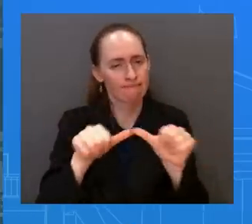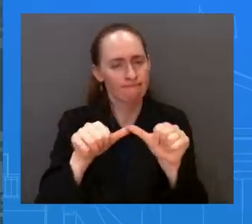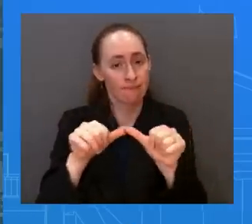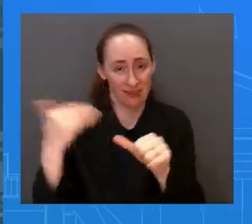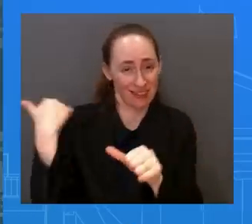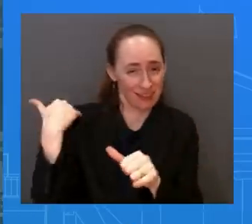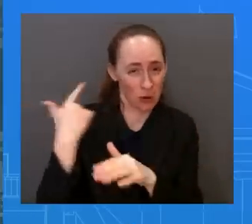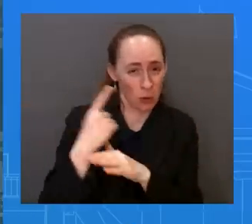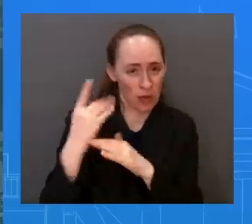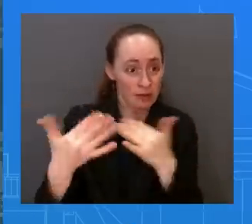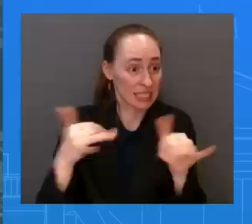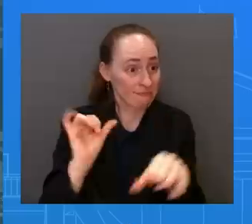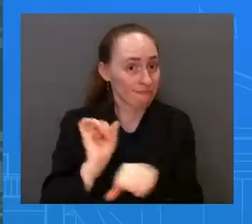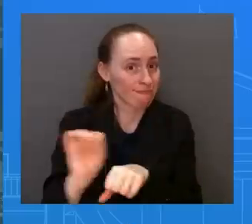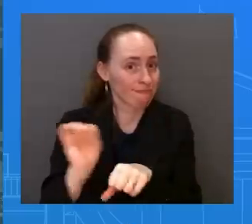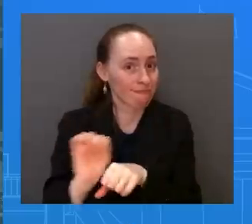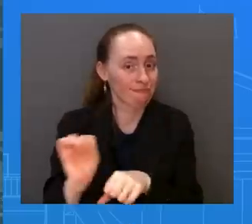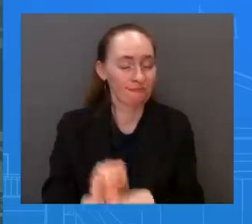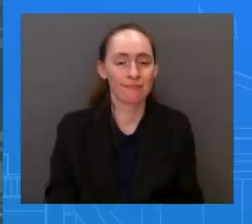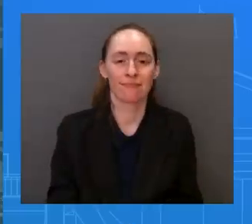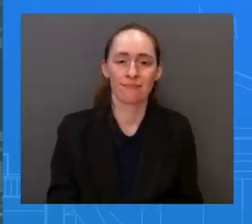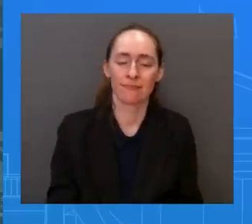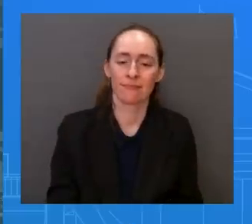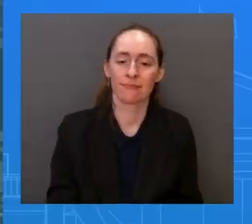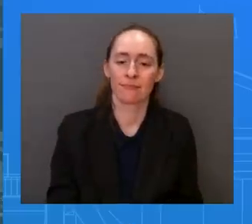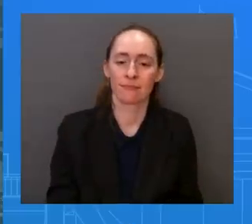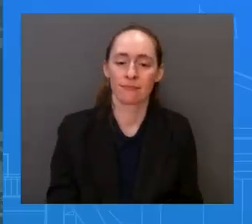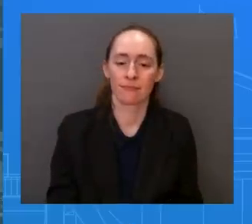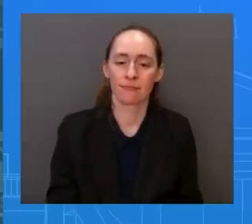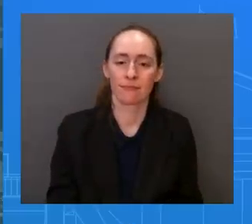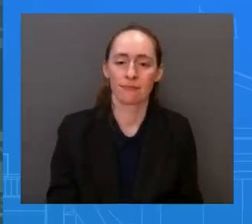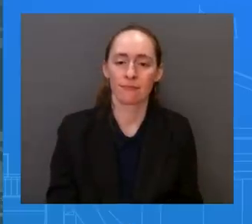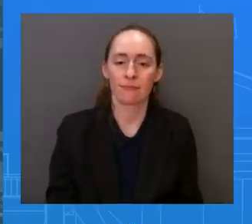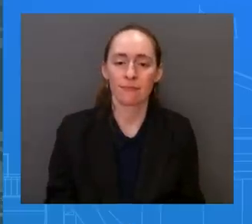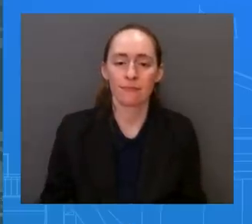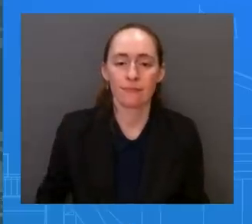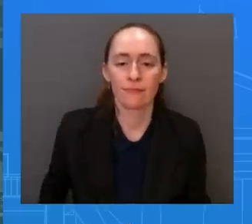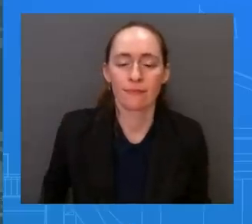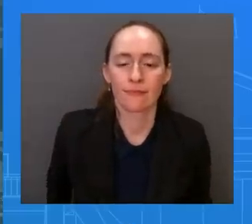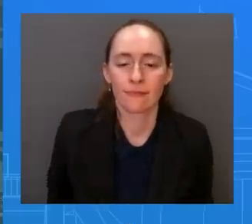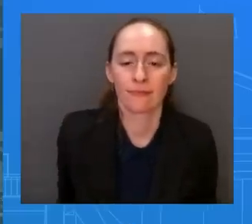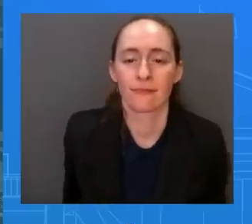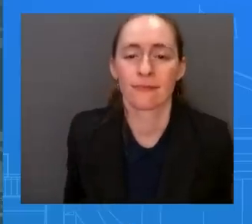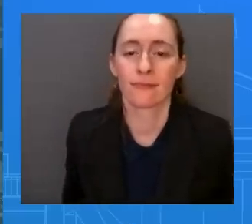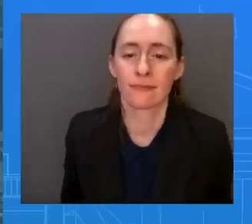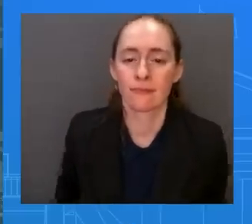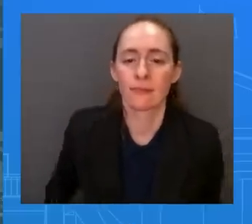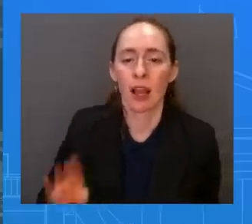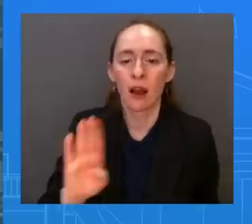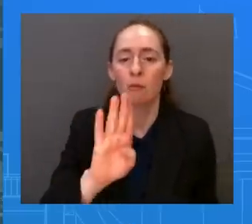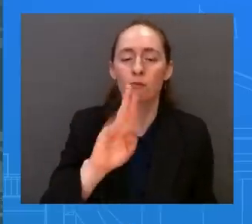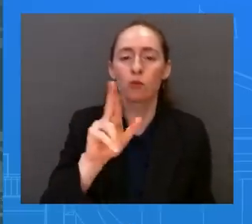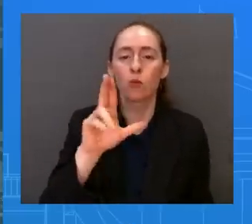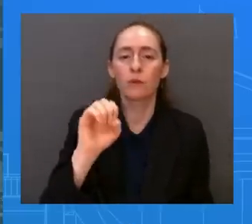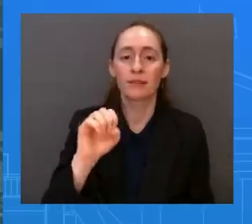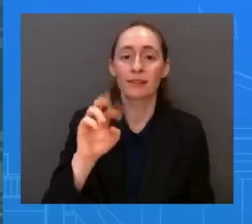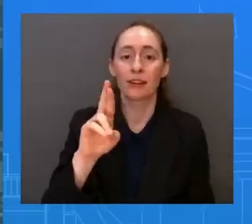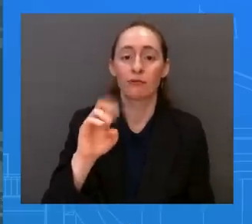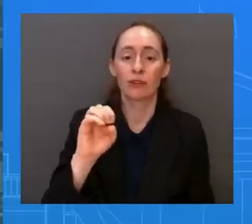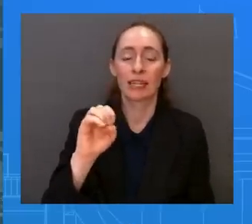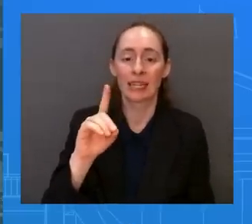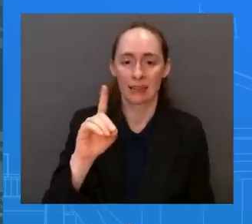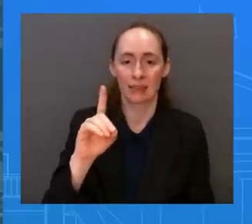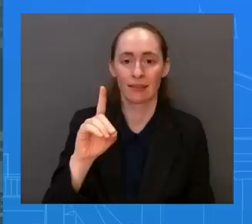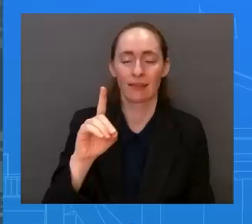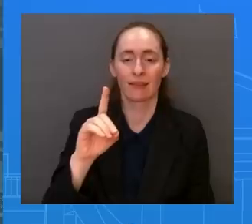Michael Donnellan was there. Bruce Reed was also there with him, Steve Ricchetti, Anita Dunn, and Vinay Reddy. As you all know, he is